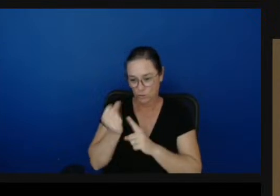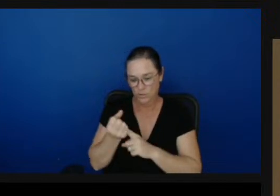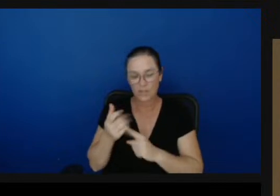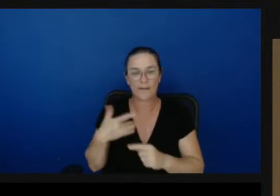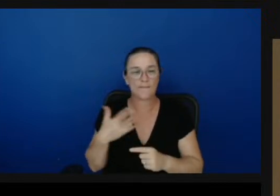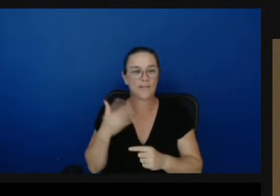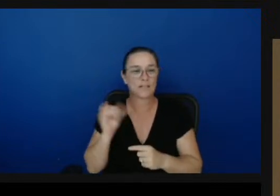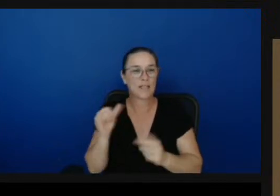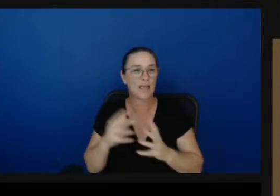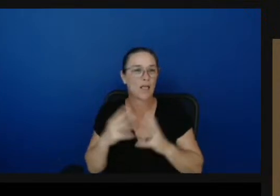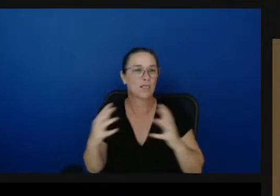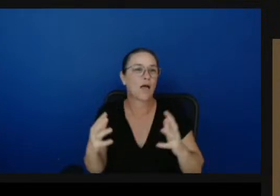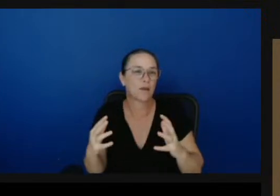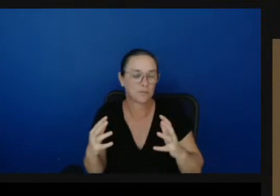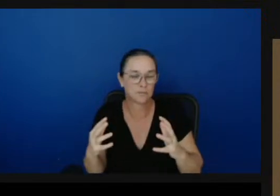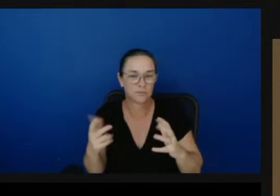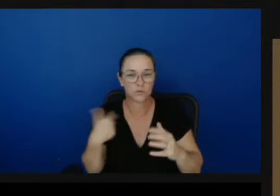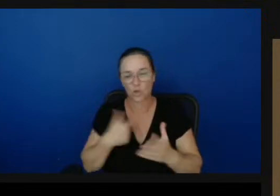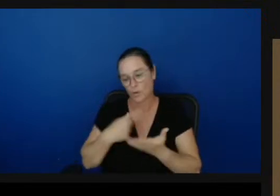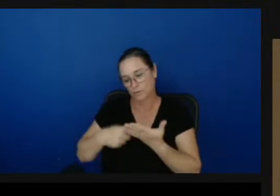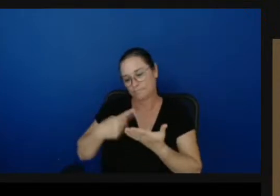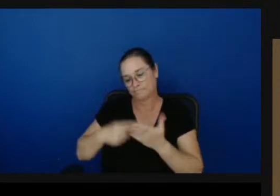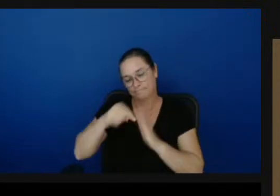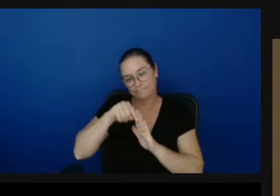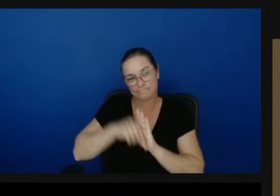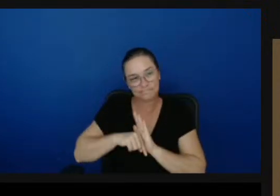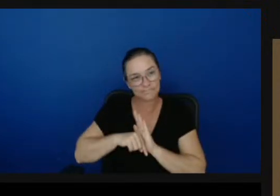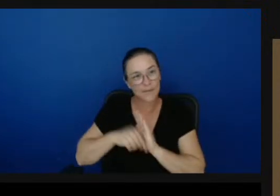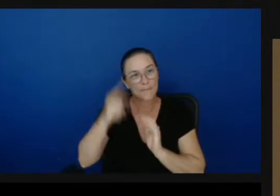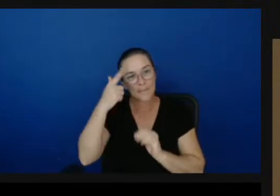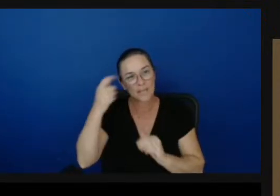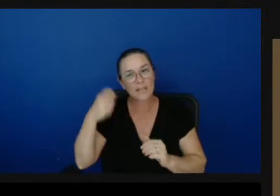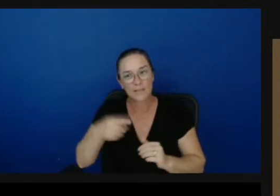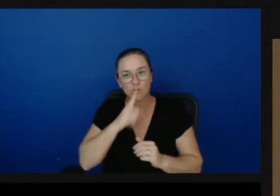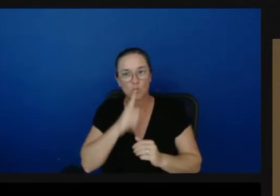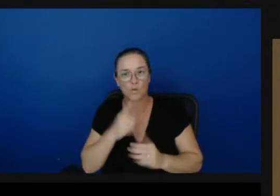we're making such a big deal and spending so much time on it, because this is the real thing that